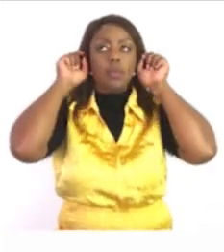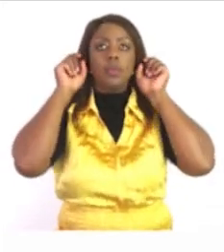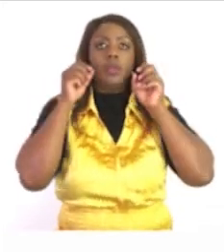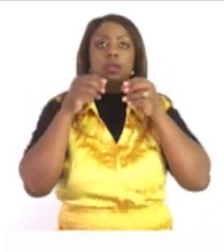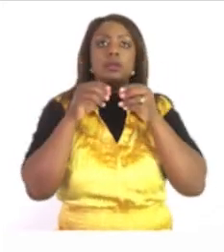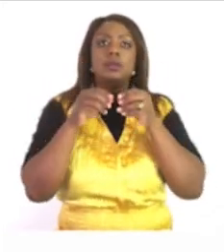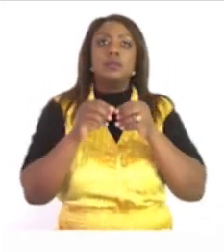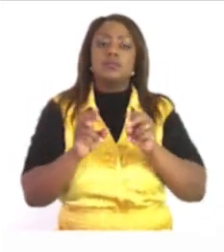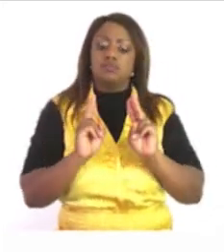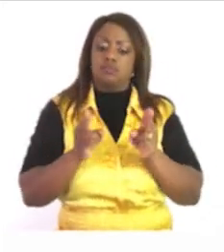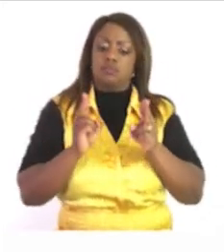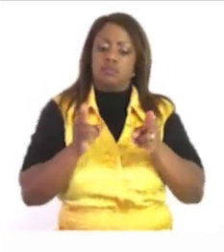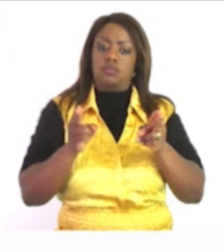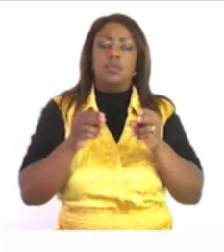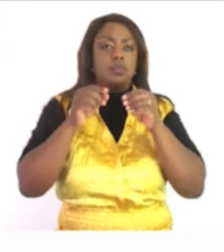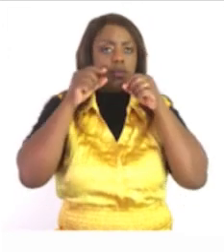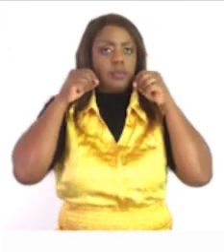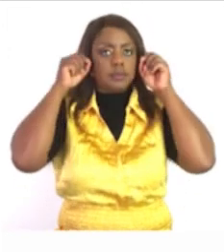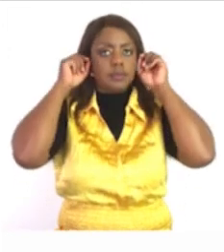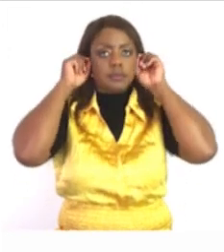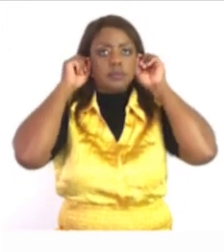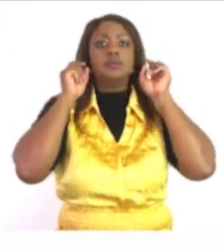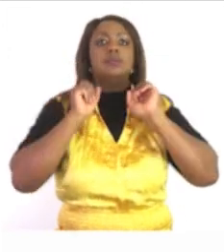mask or do not buy a big mask.